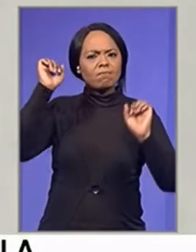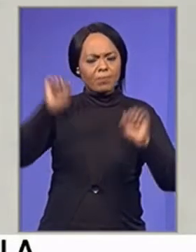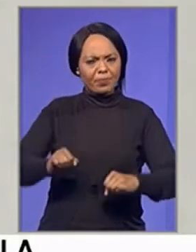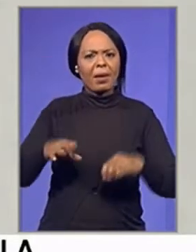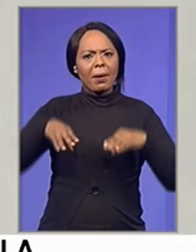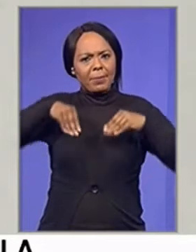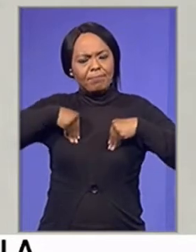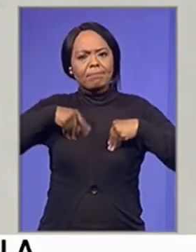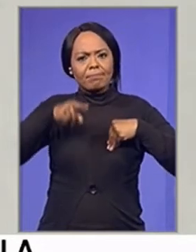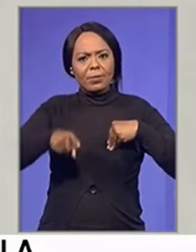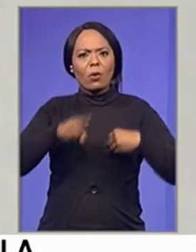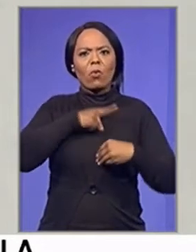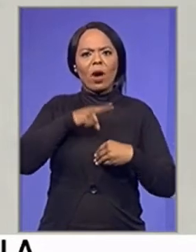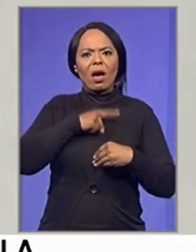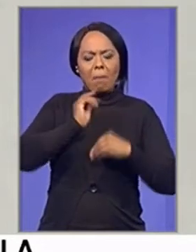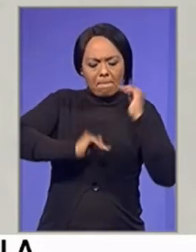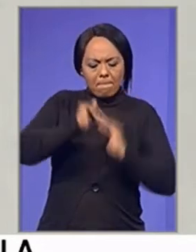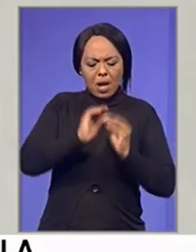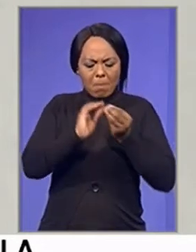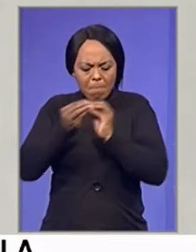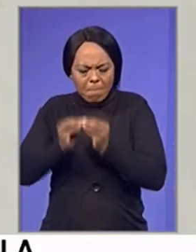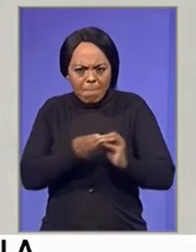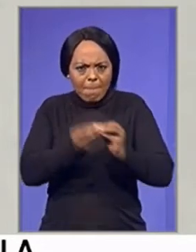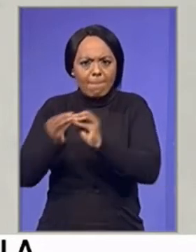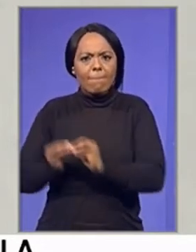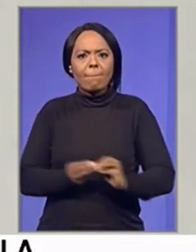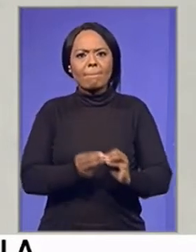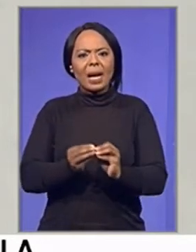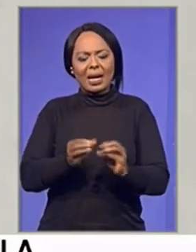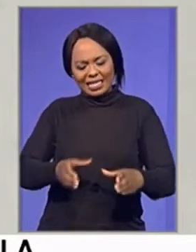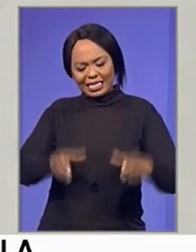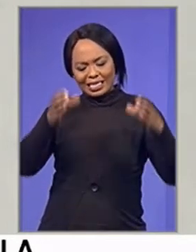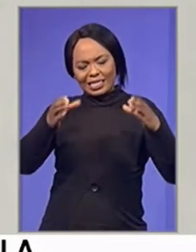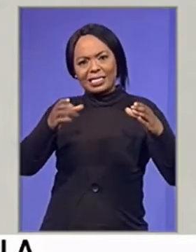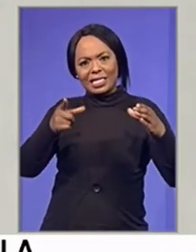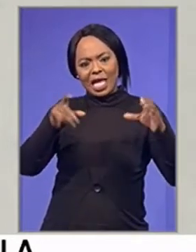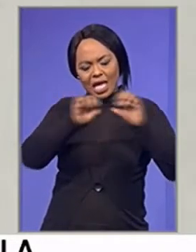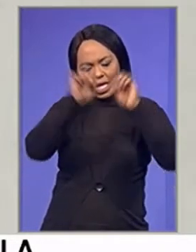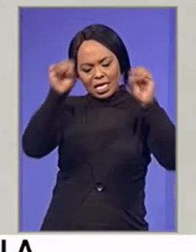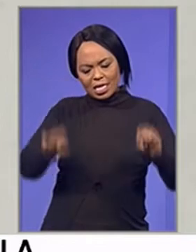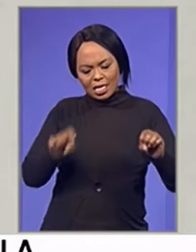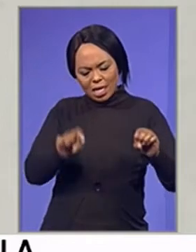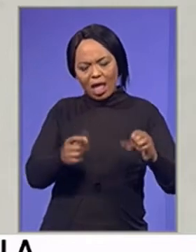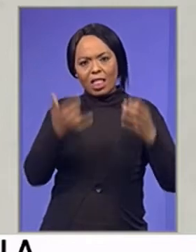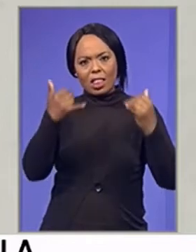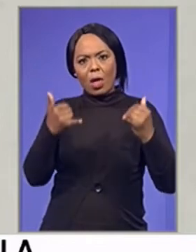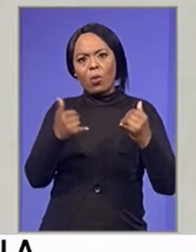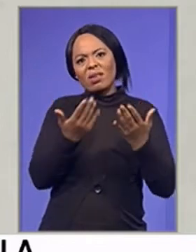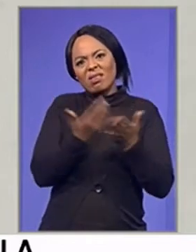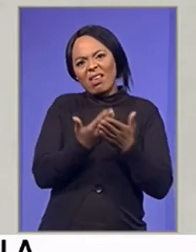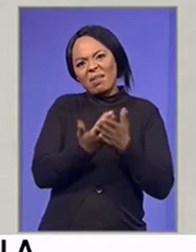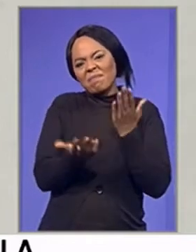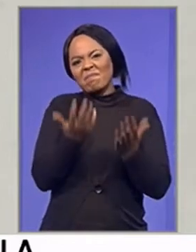from the upgrade works, we are able to can produce a maximum of